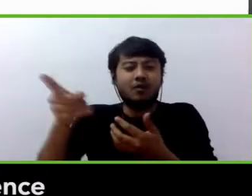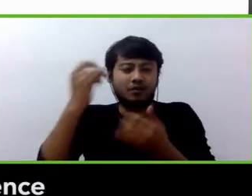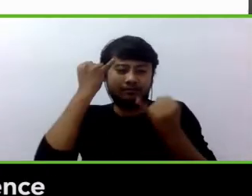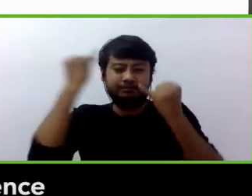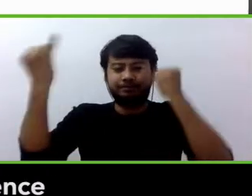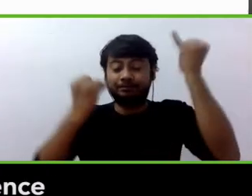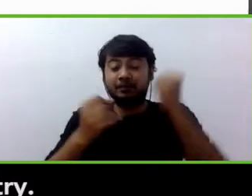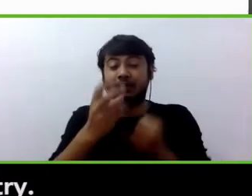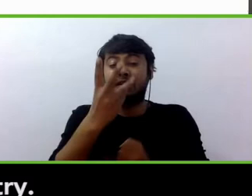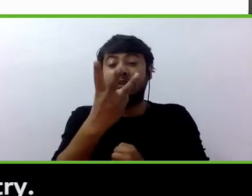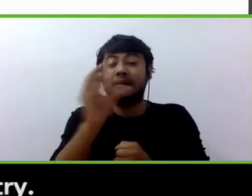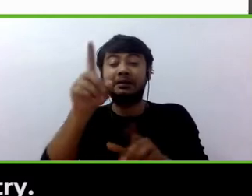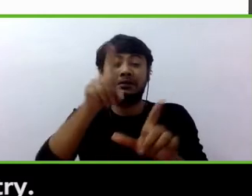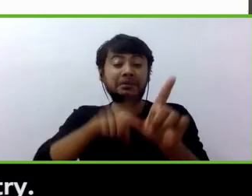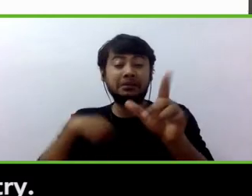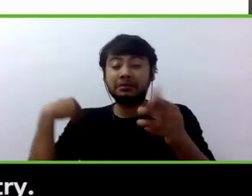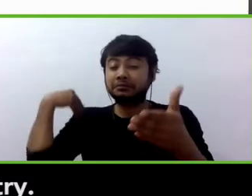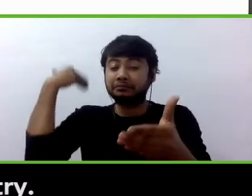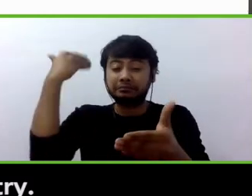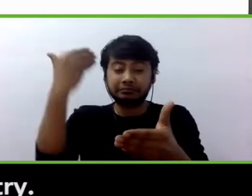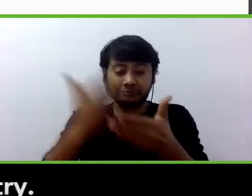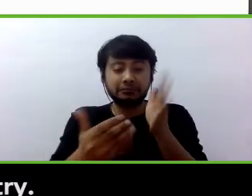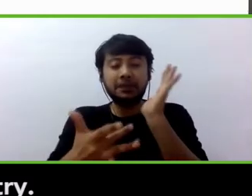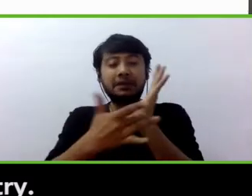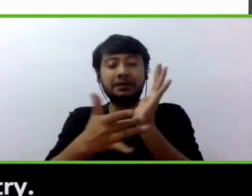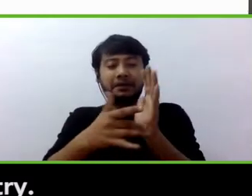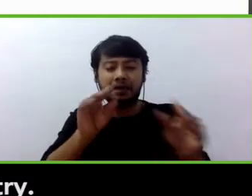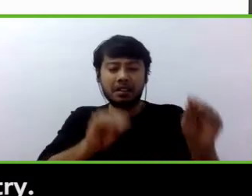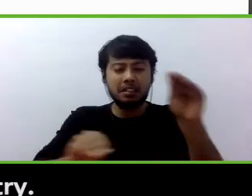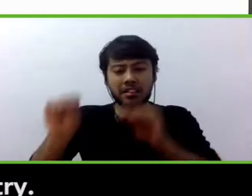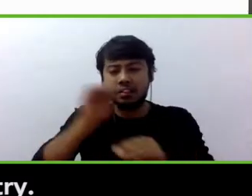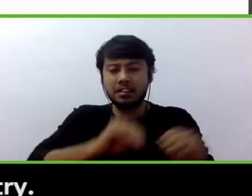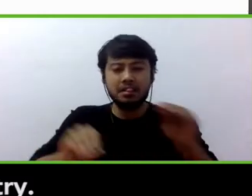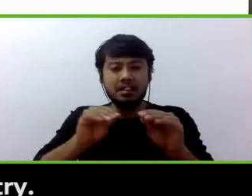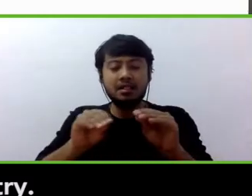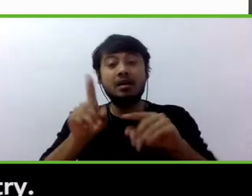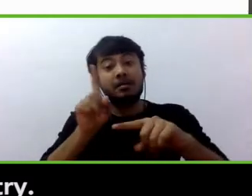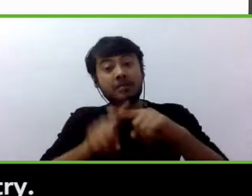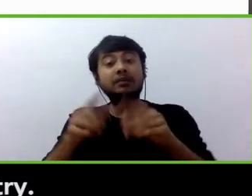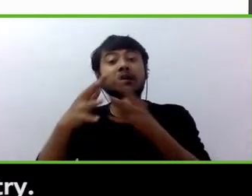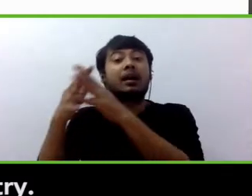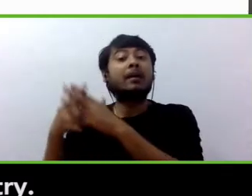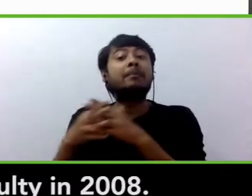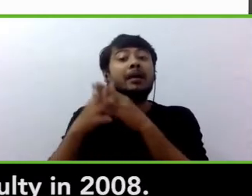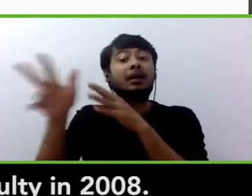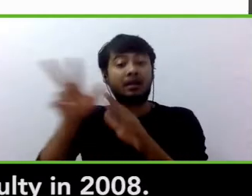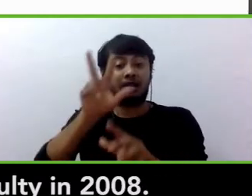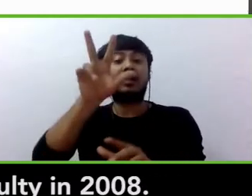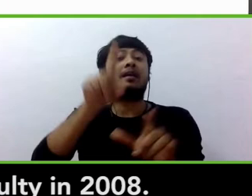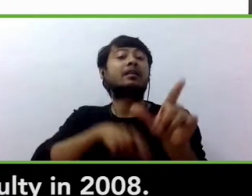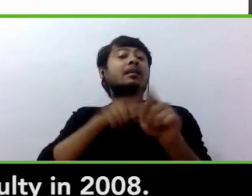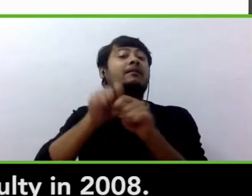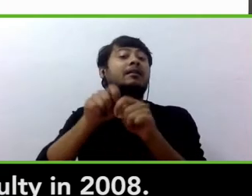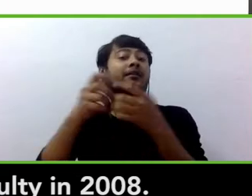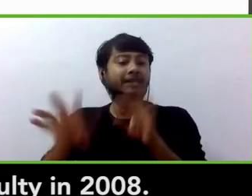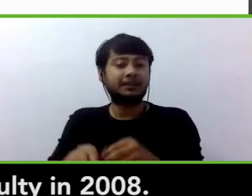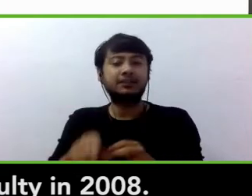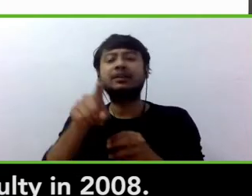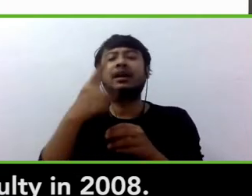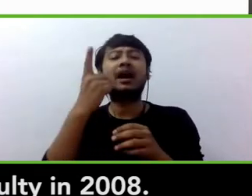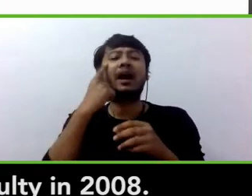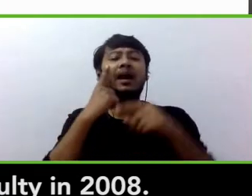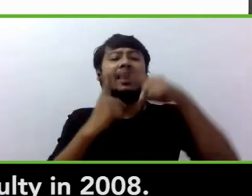of experience in her field, including 8 years in the US industry. She's a 1992